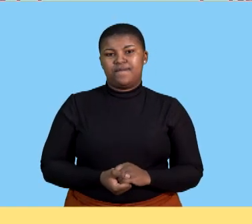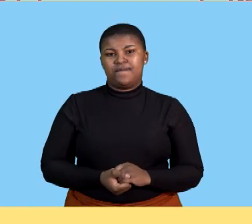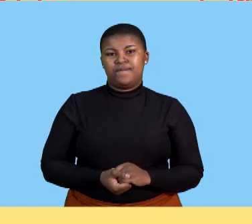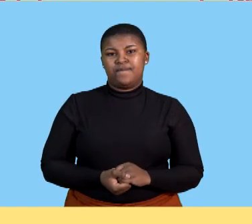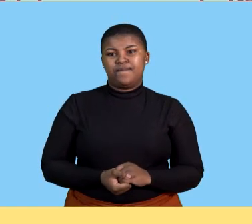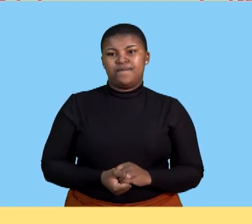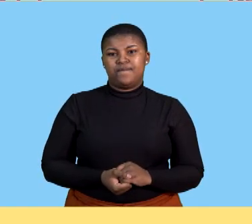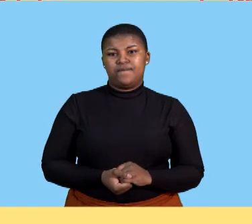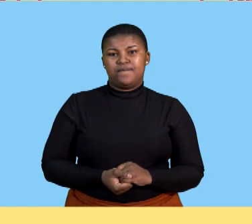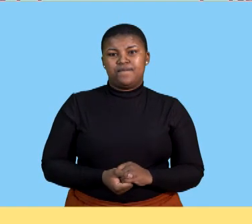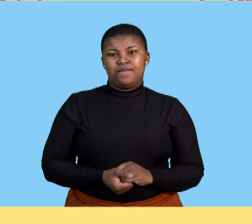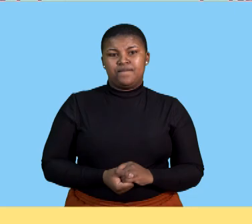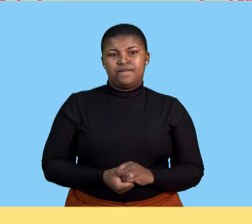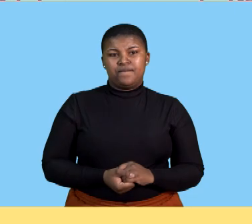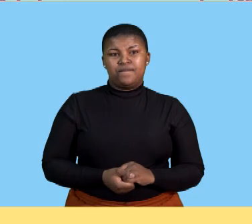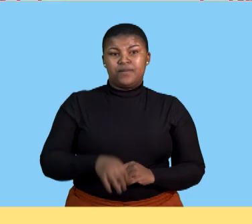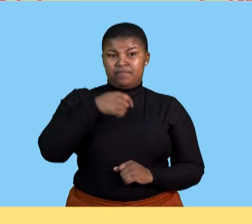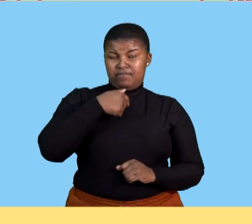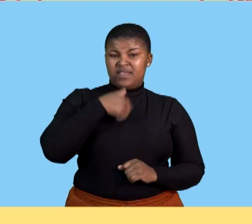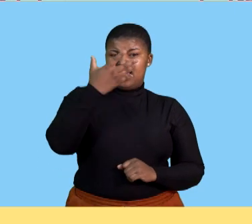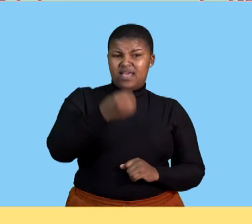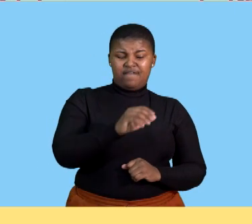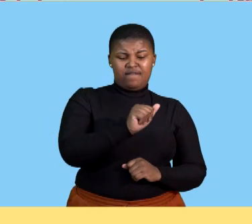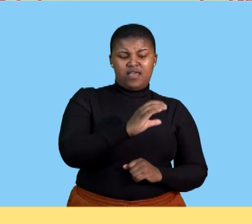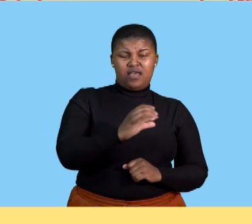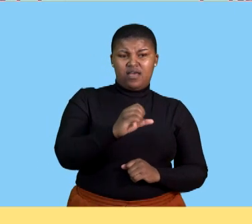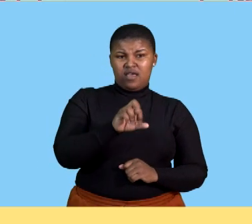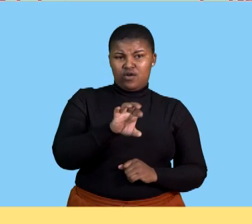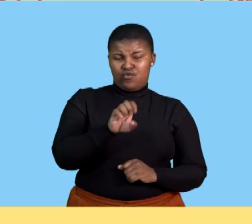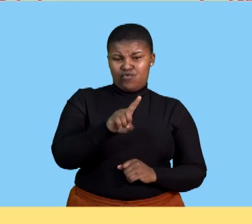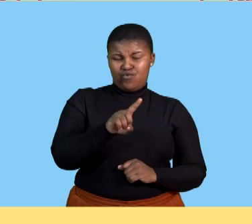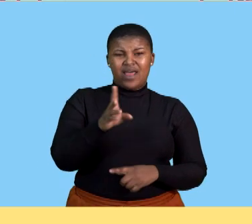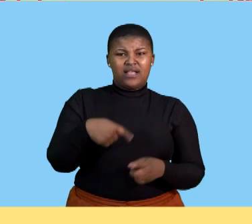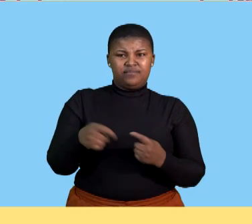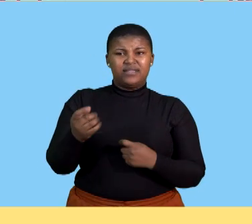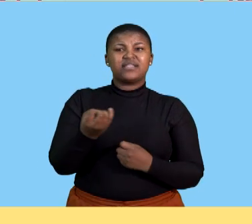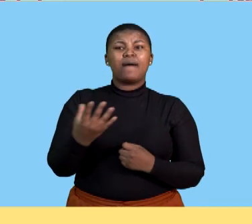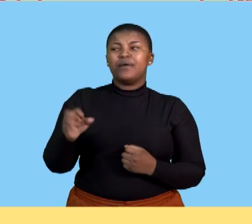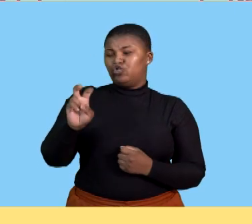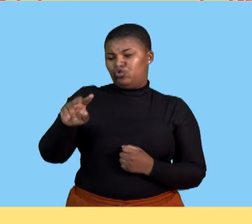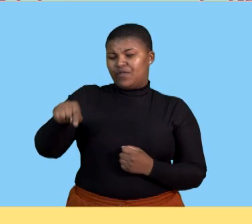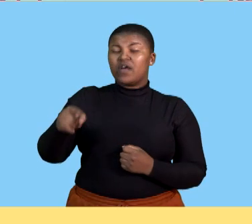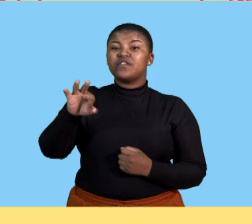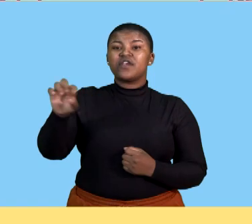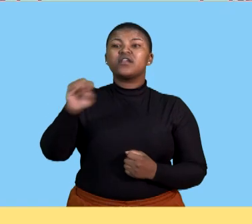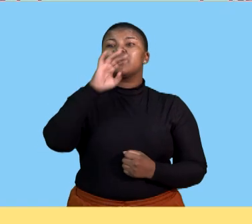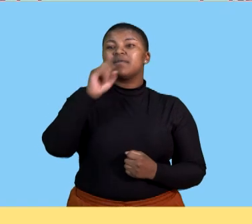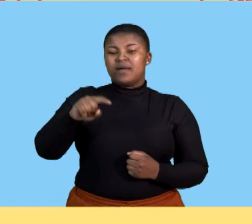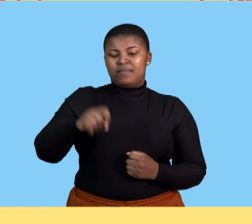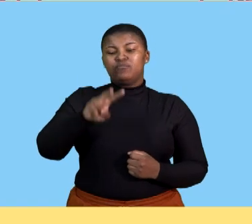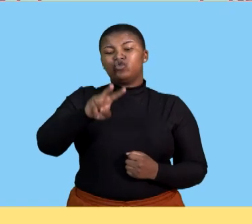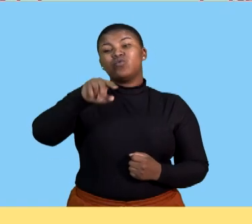4,700. Then here I have accrued expenses, which is 2,300. Accrued expenses